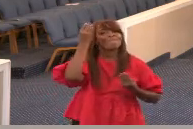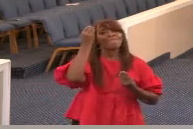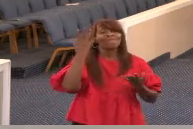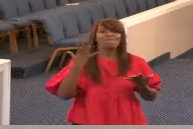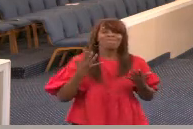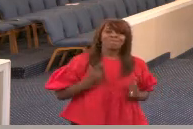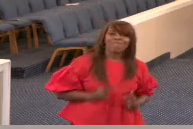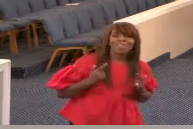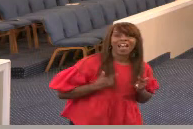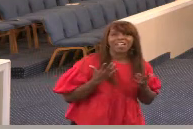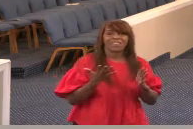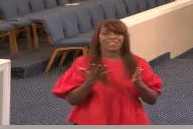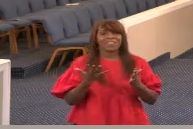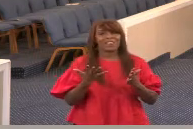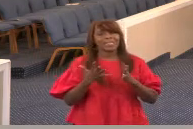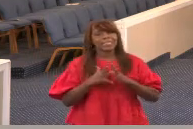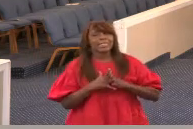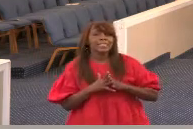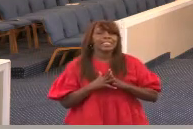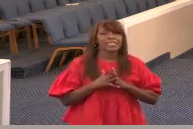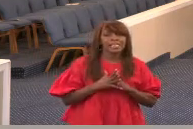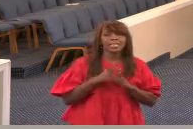where we are today.